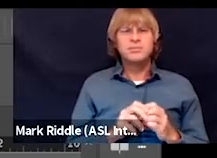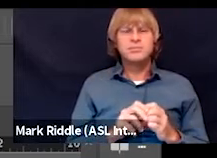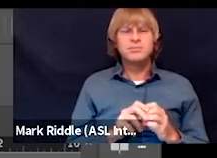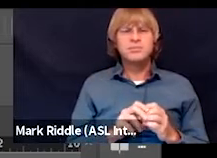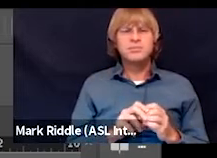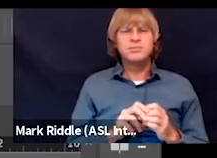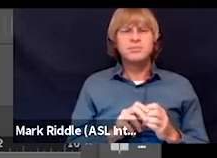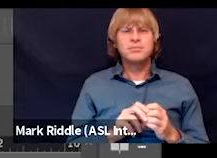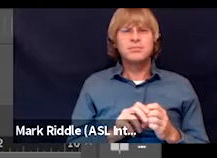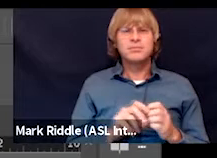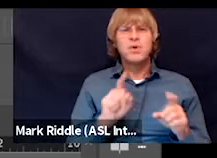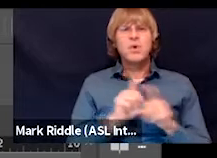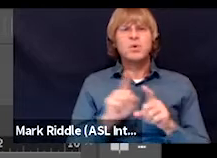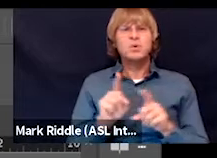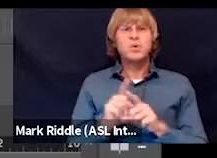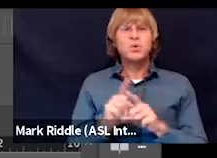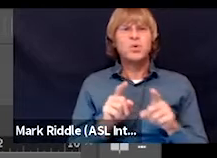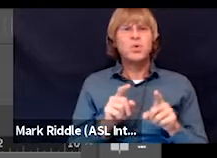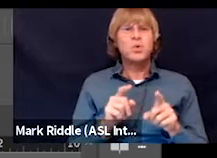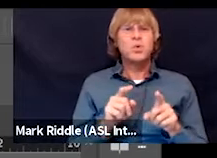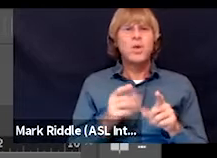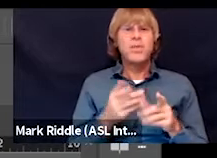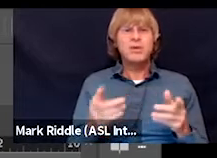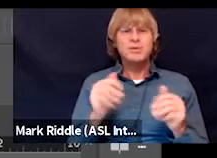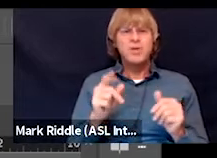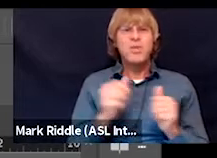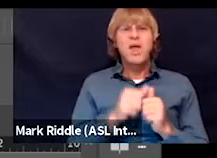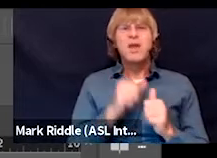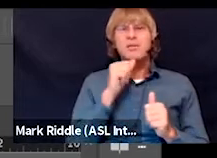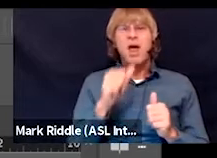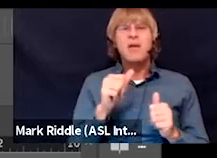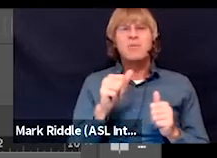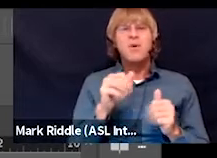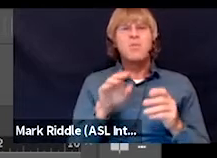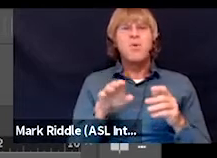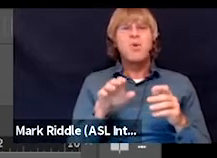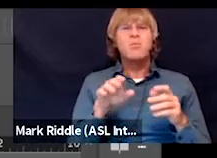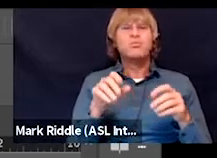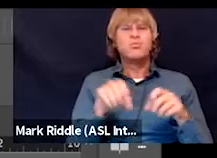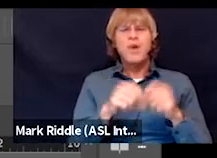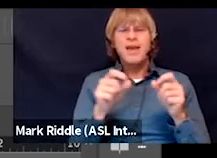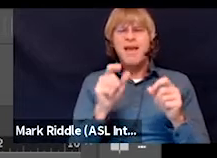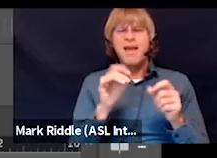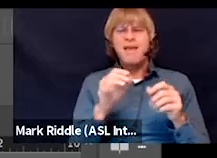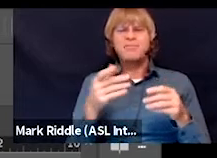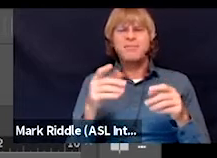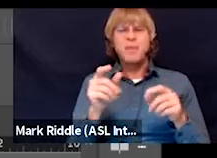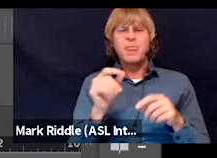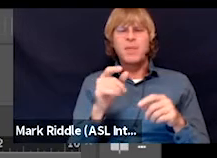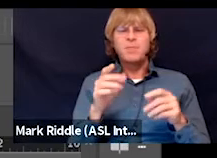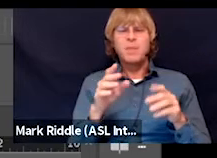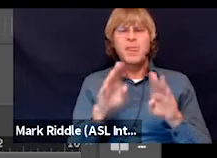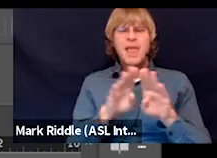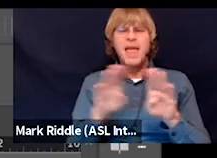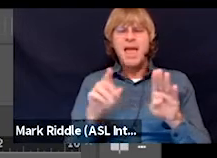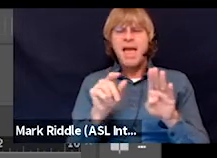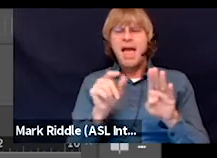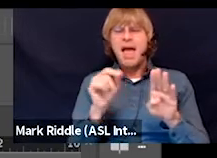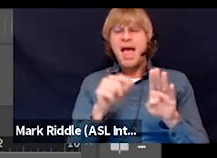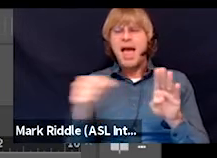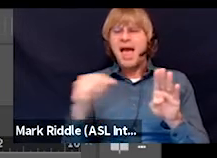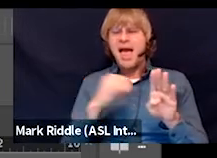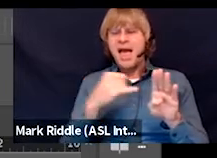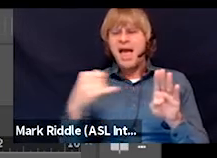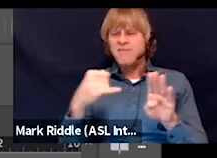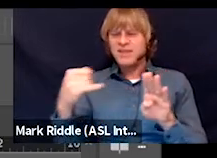There's also things you can do with non-breaking hyphens. So if I don't want agribusiness, agri to